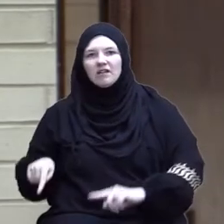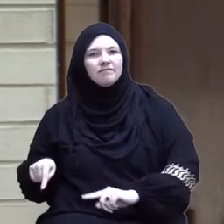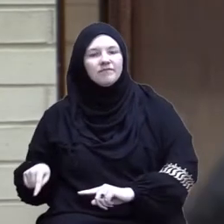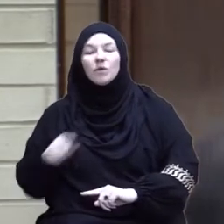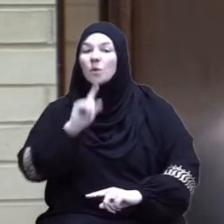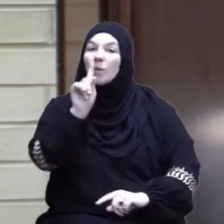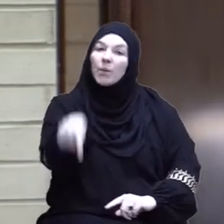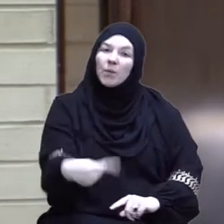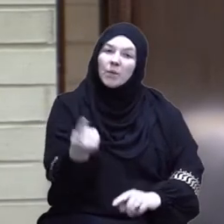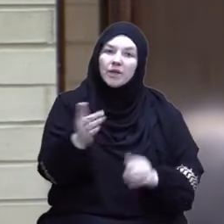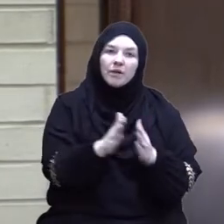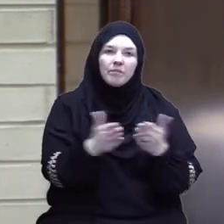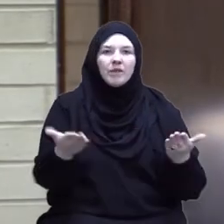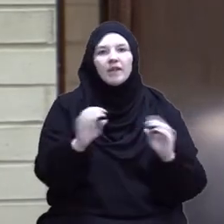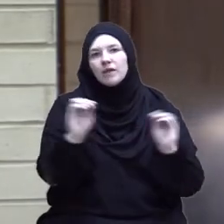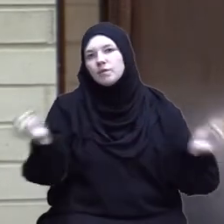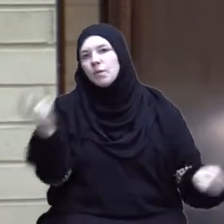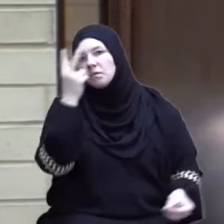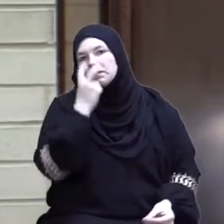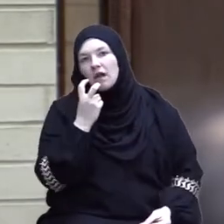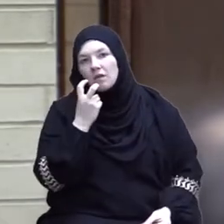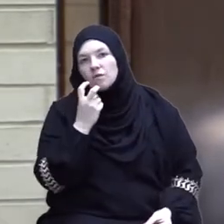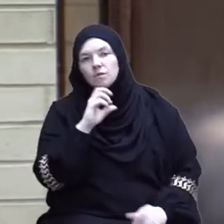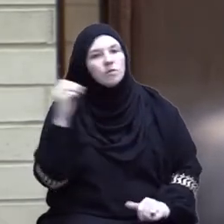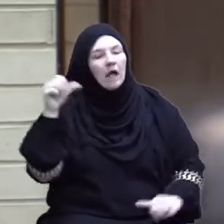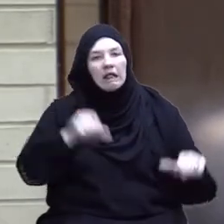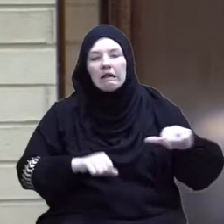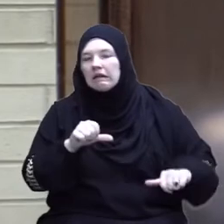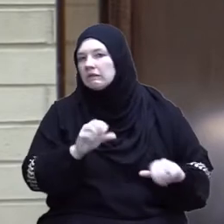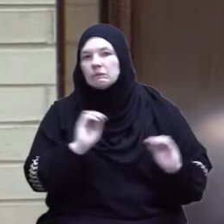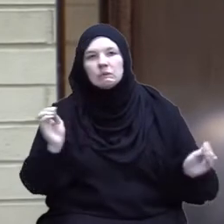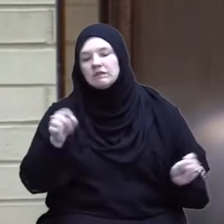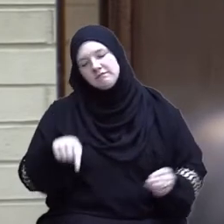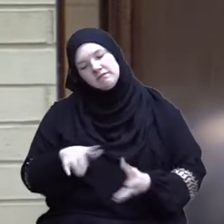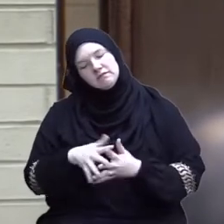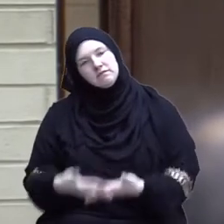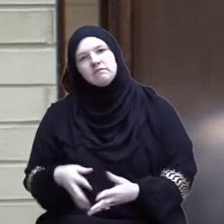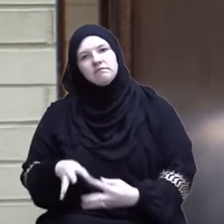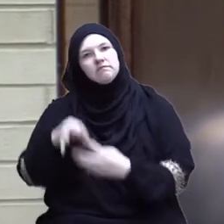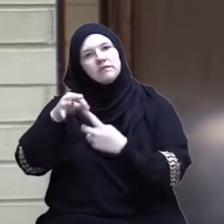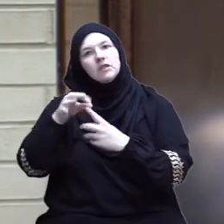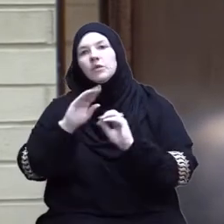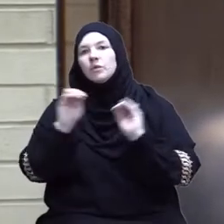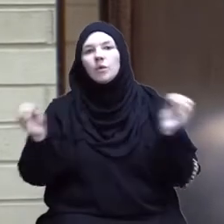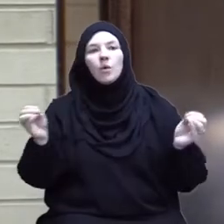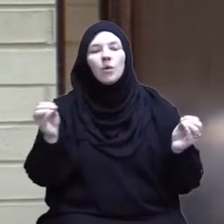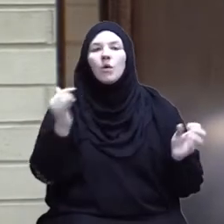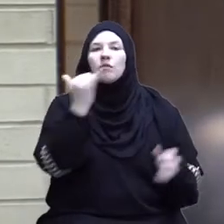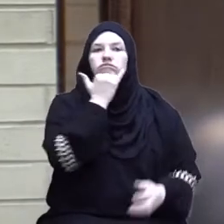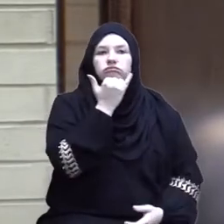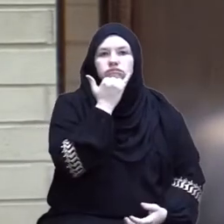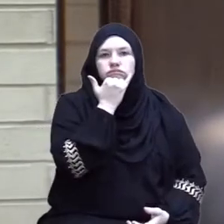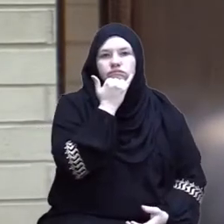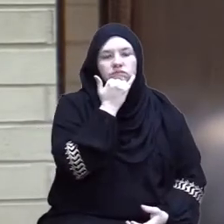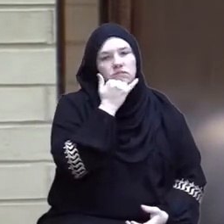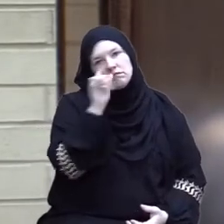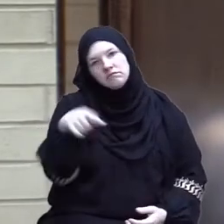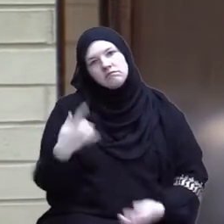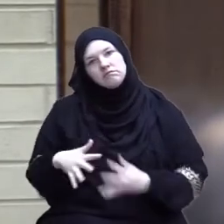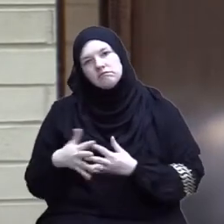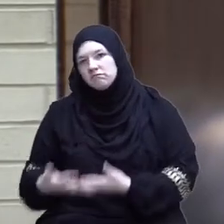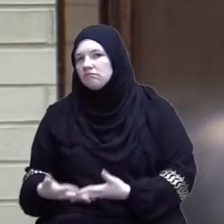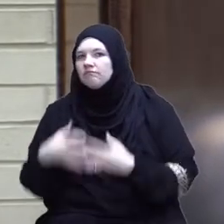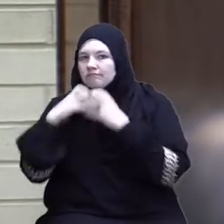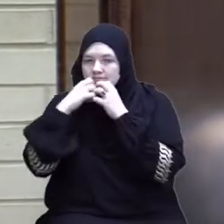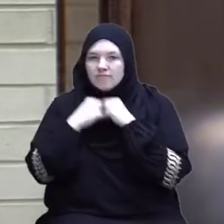only book that has no doubt is the Quran. The only book that has no discrepancy is the Quran. The only